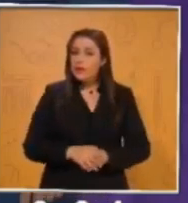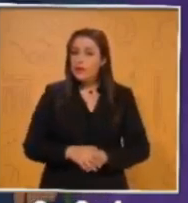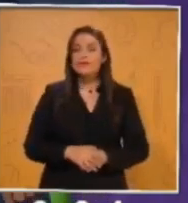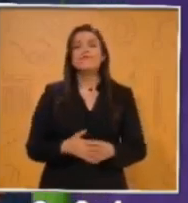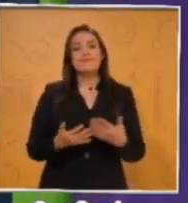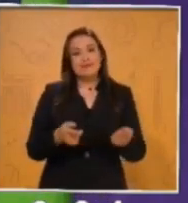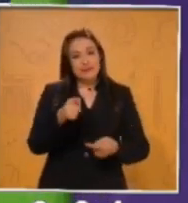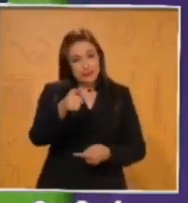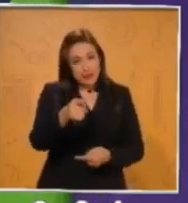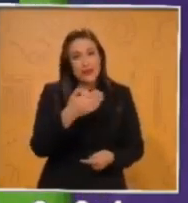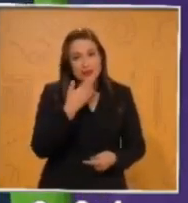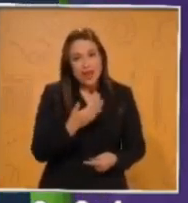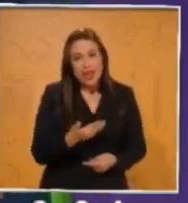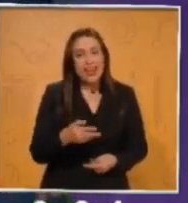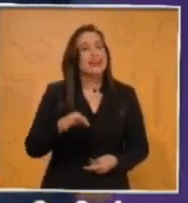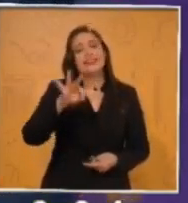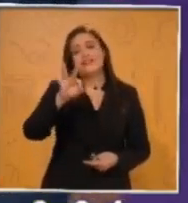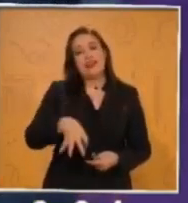false.